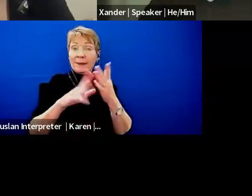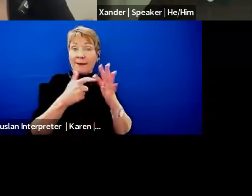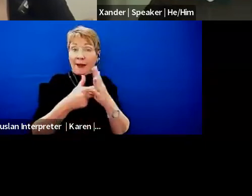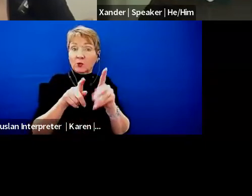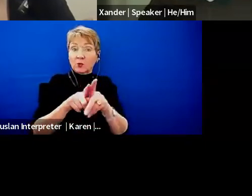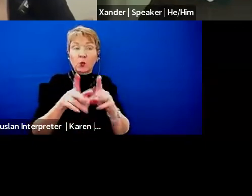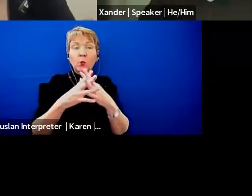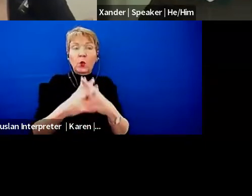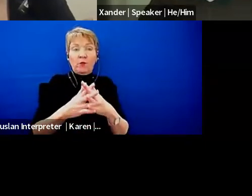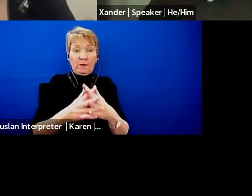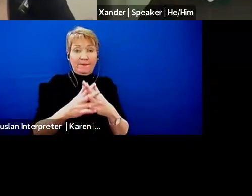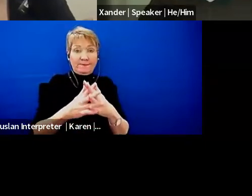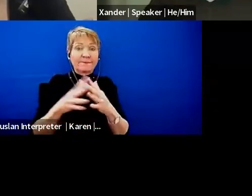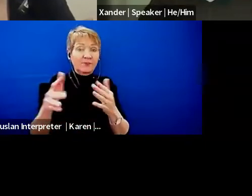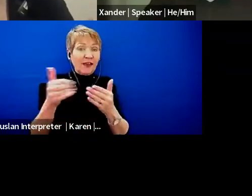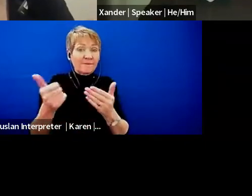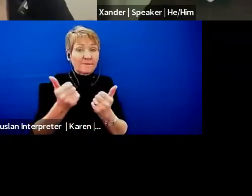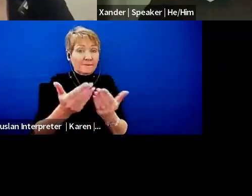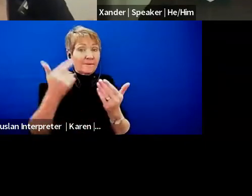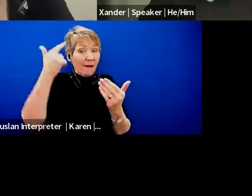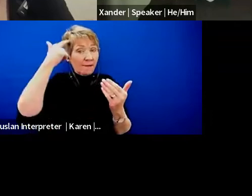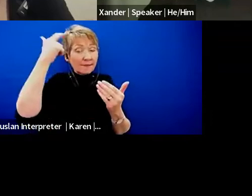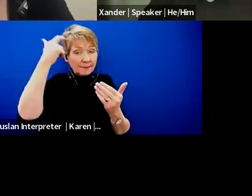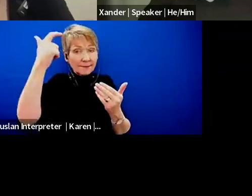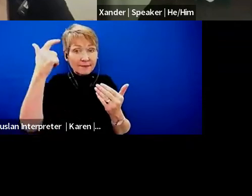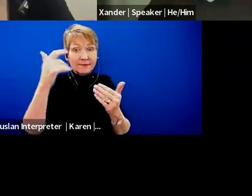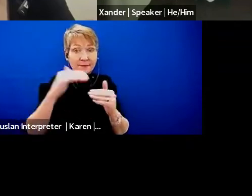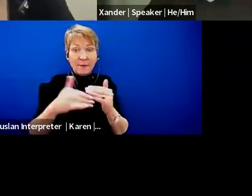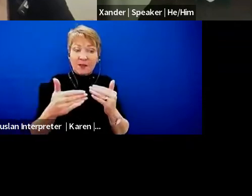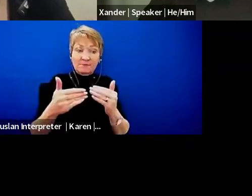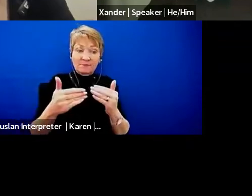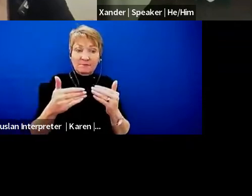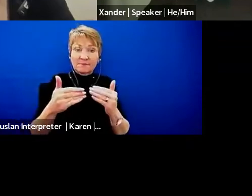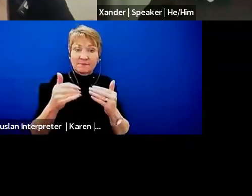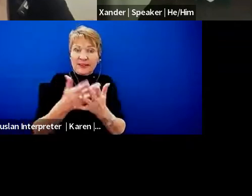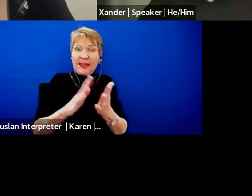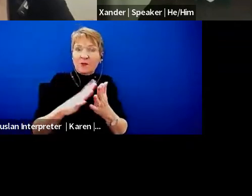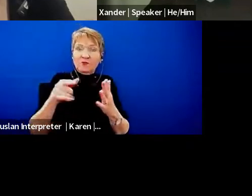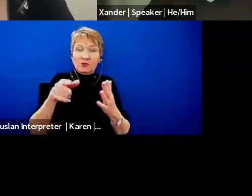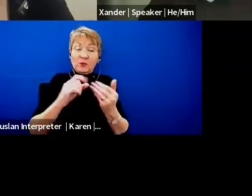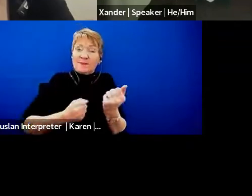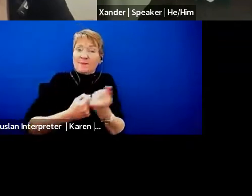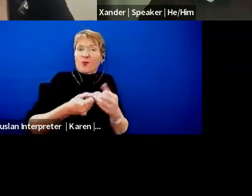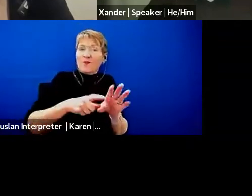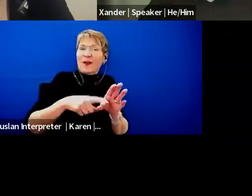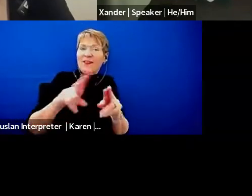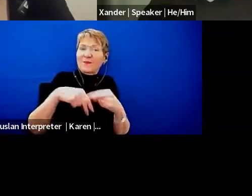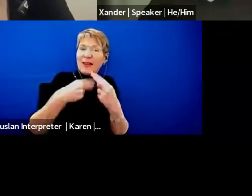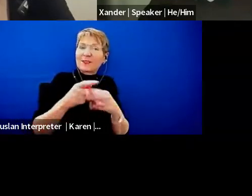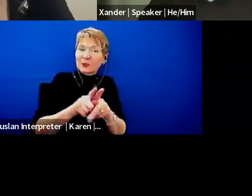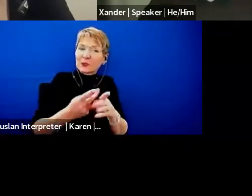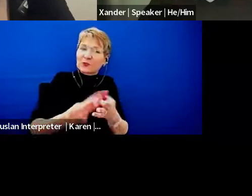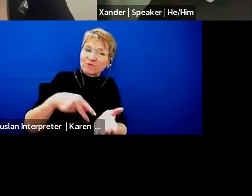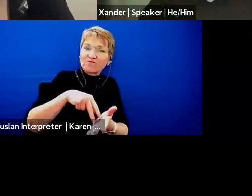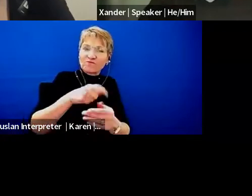was she gave some great tips about how she really found her voice and was supported by her family around that too. So depending